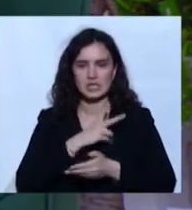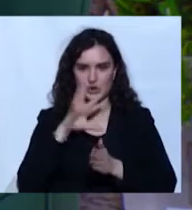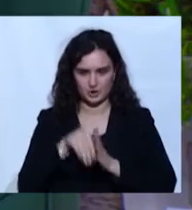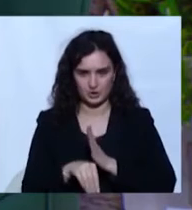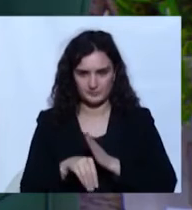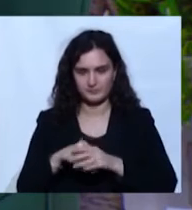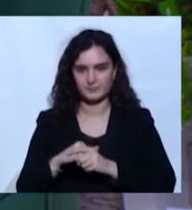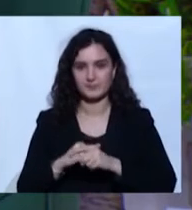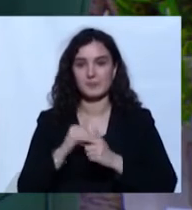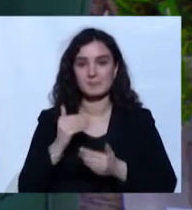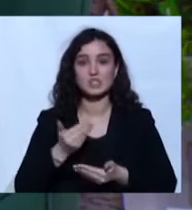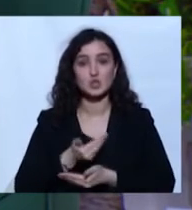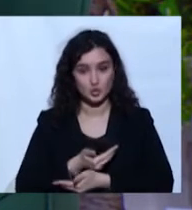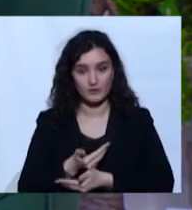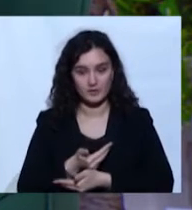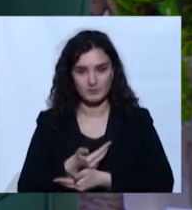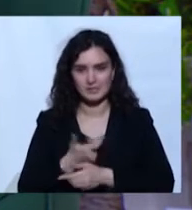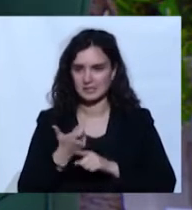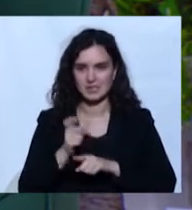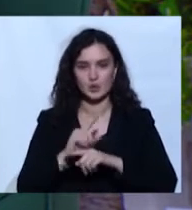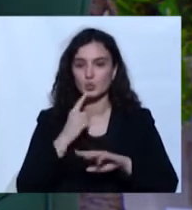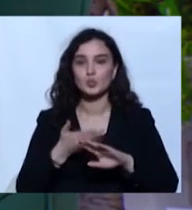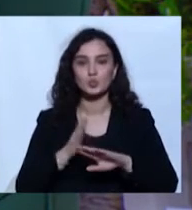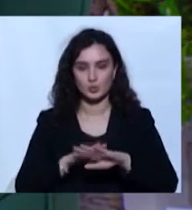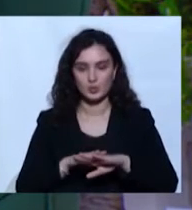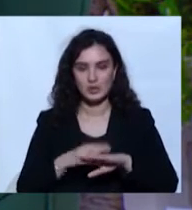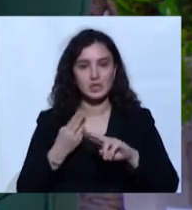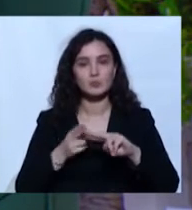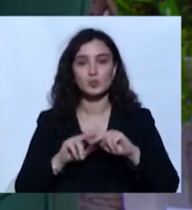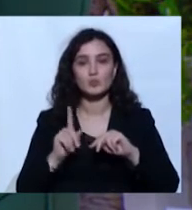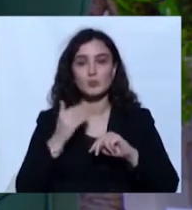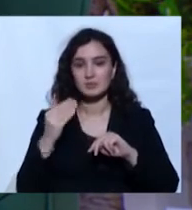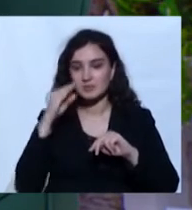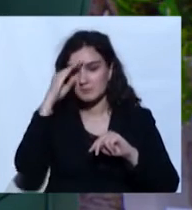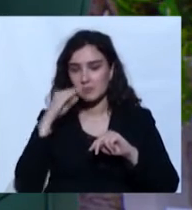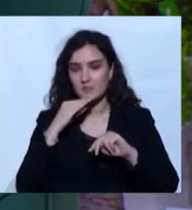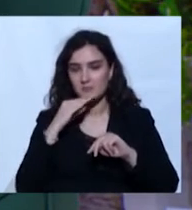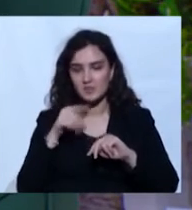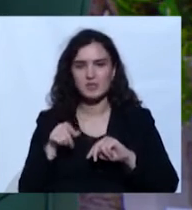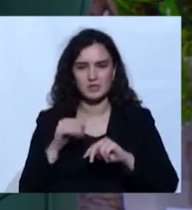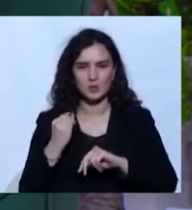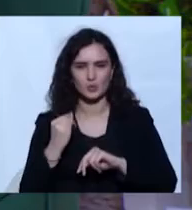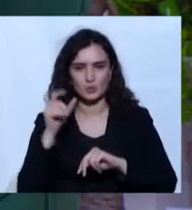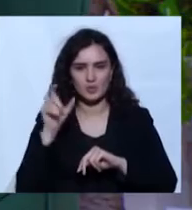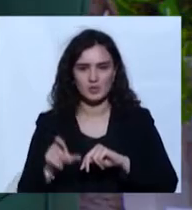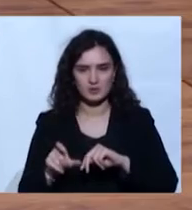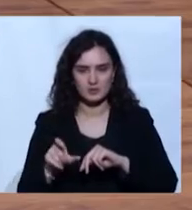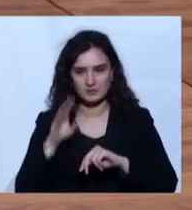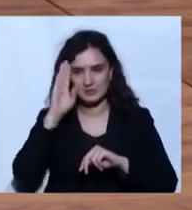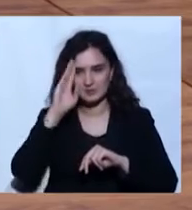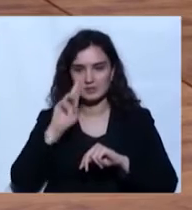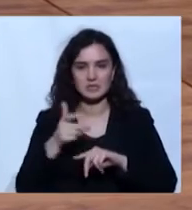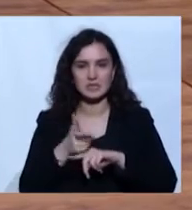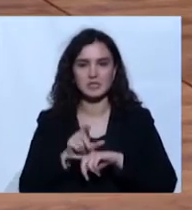London, England. His life is very difficult because his father is a cruel man and